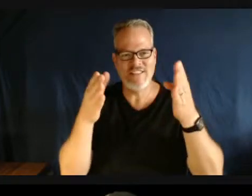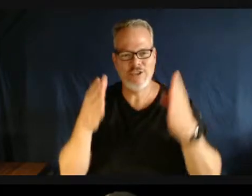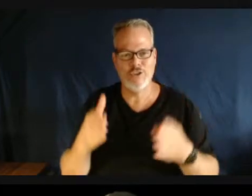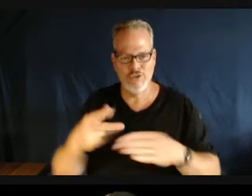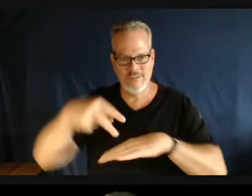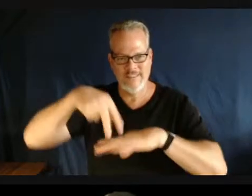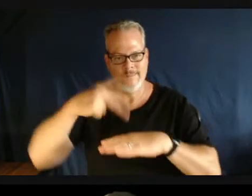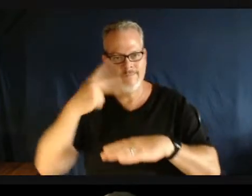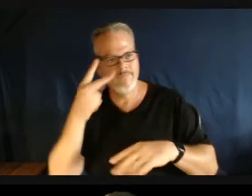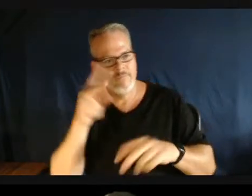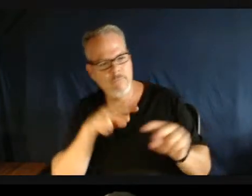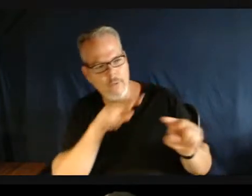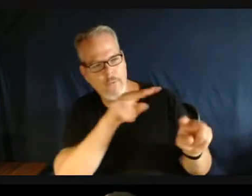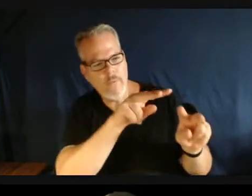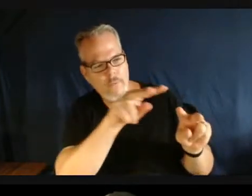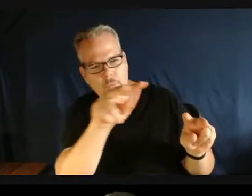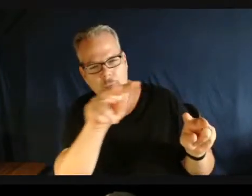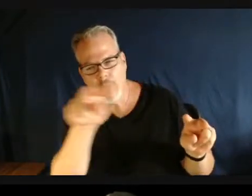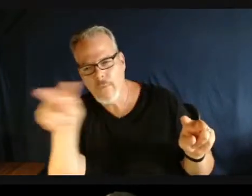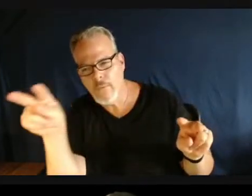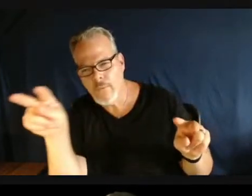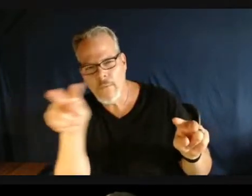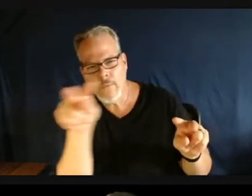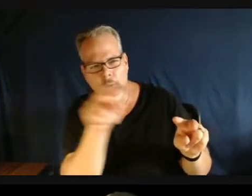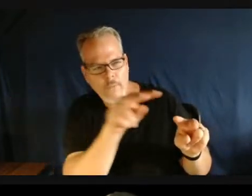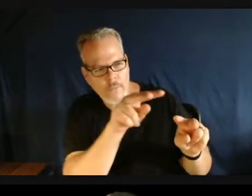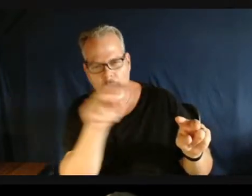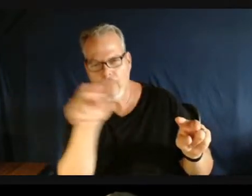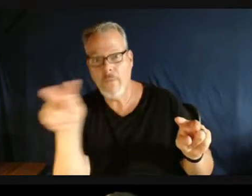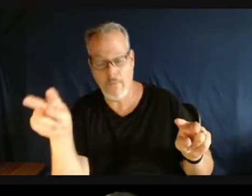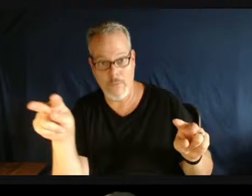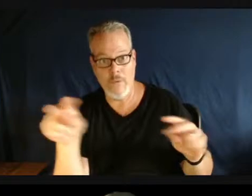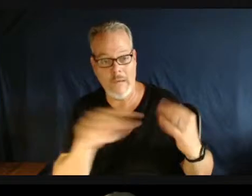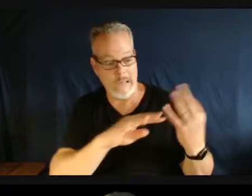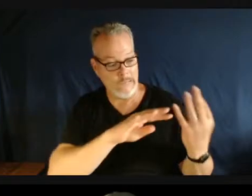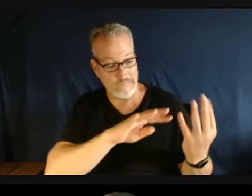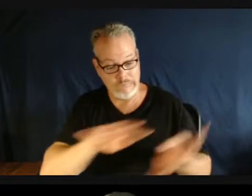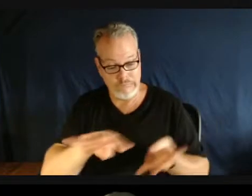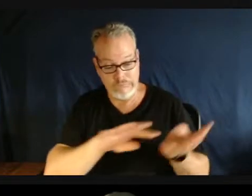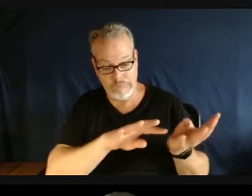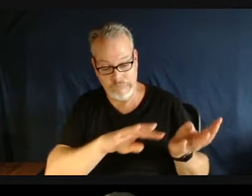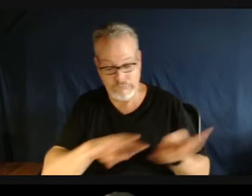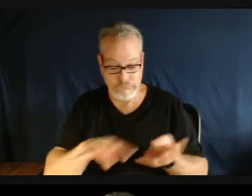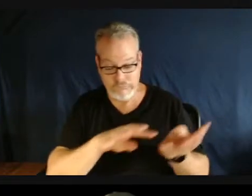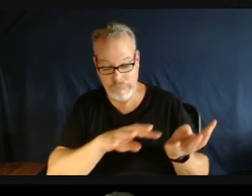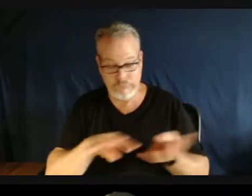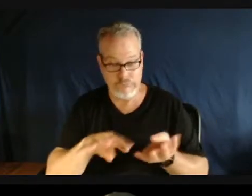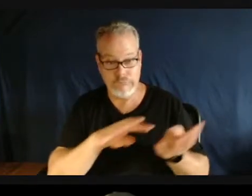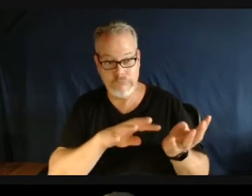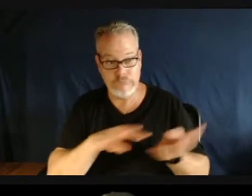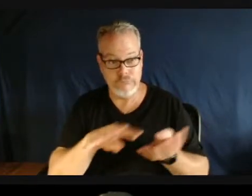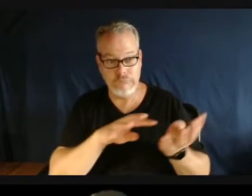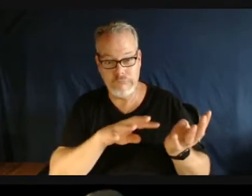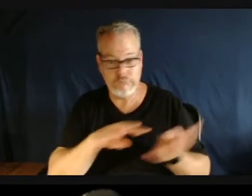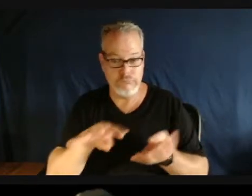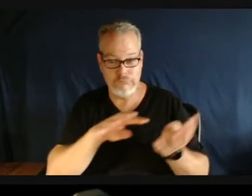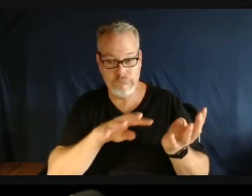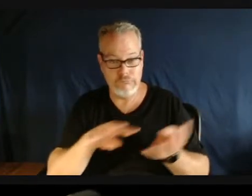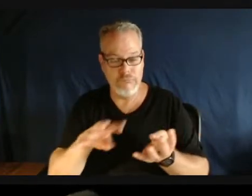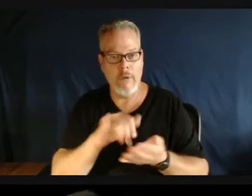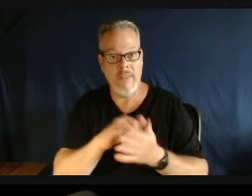low-level activity and the fountains in the background, the flows that were fed into the crater during that eruption, that phase of the